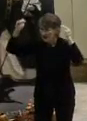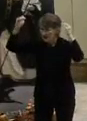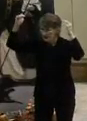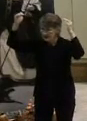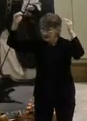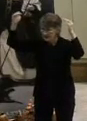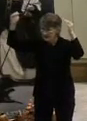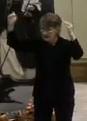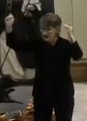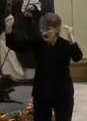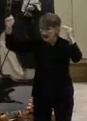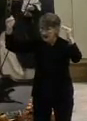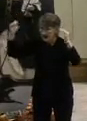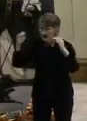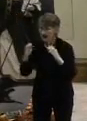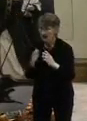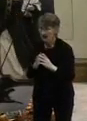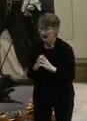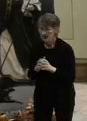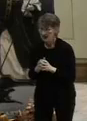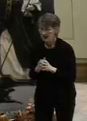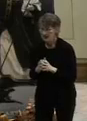Hosanna in the